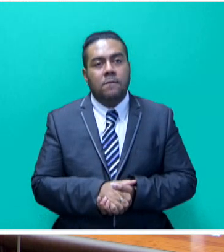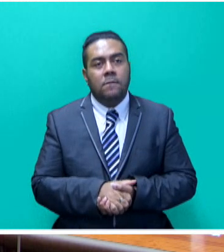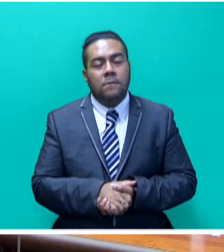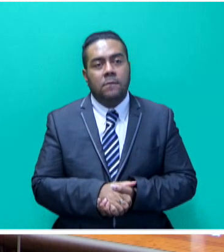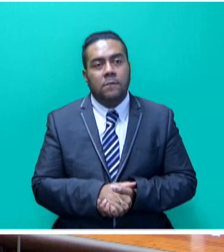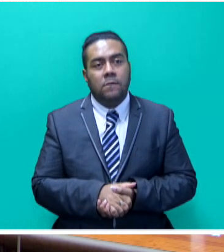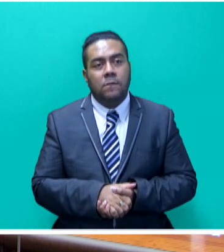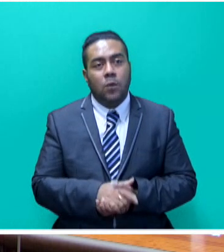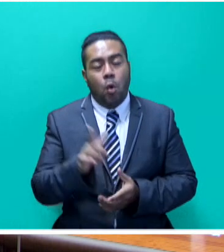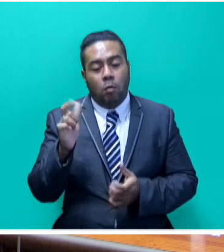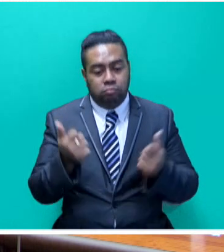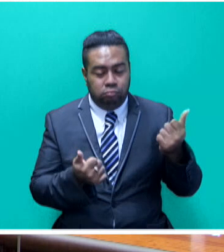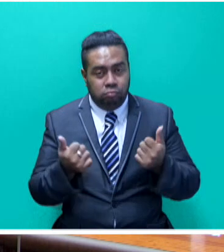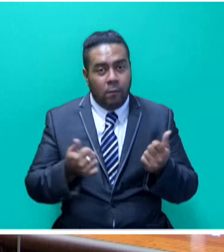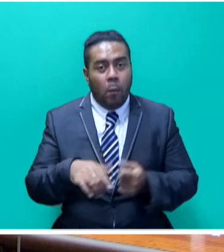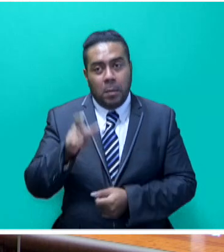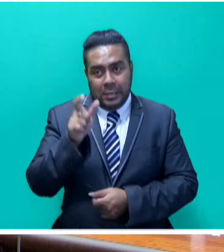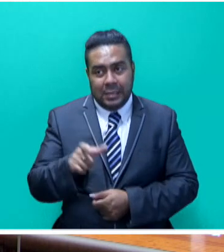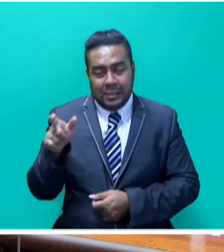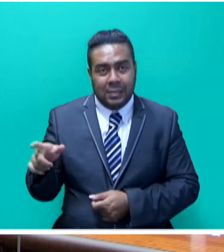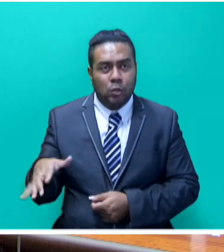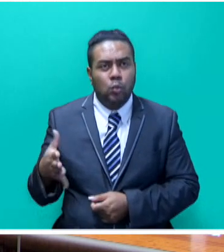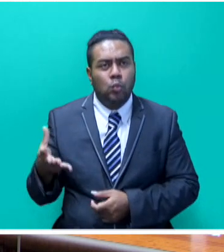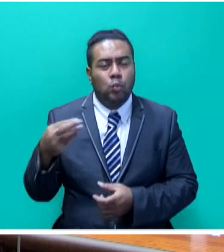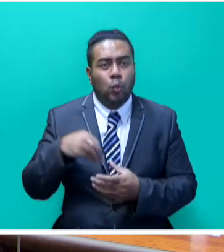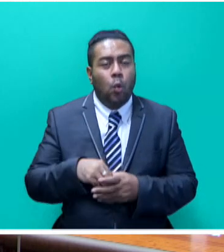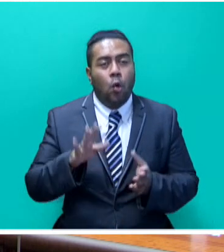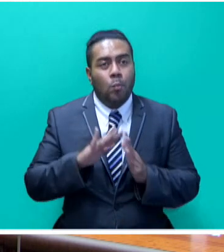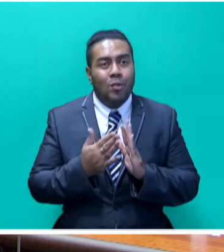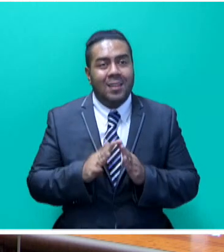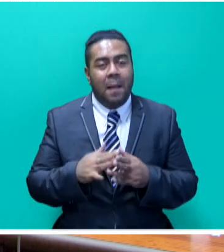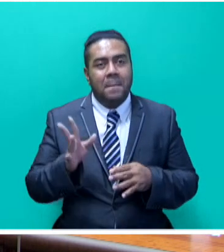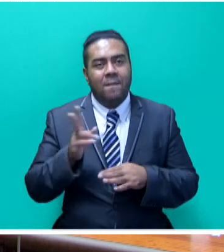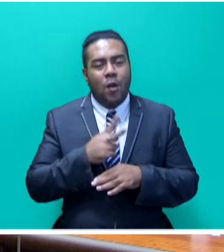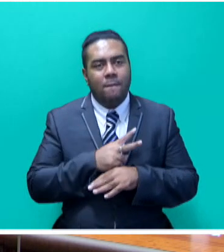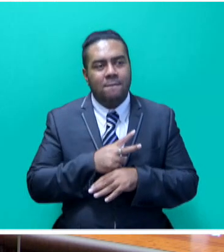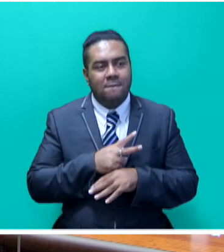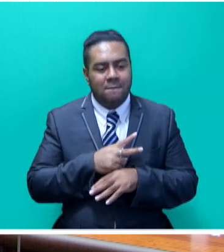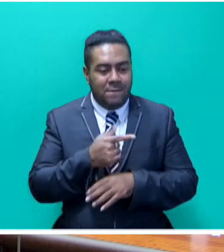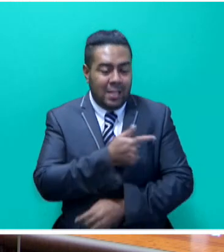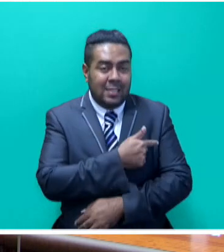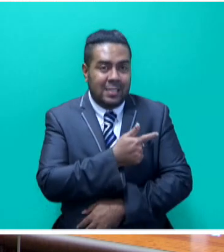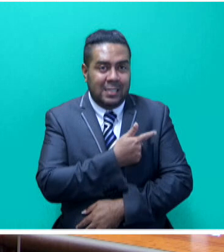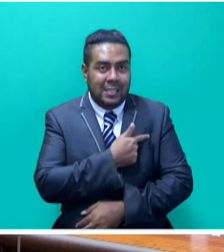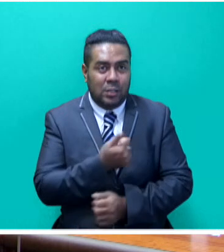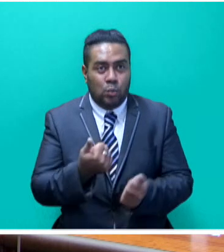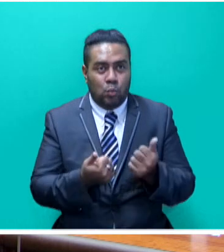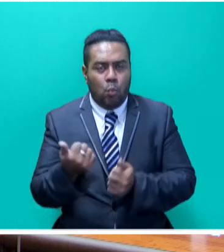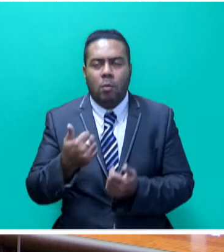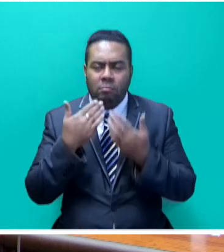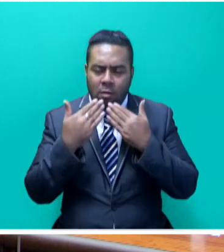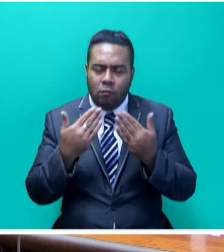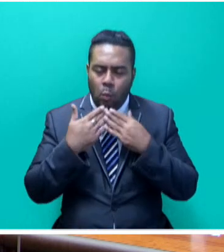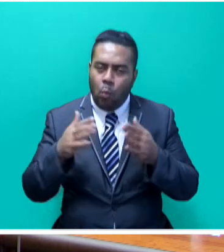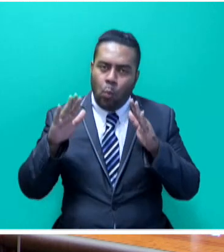to vehicles and to personnel to reach out to communities as part of our vaccine drive. And we are grateful and we are thankful to